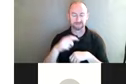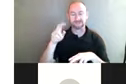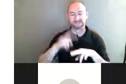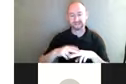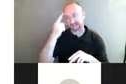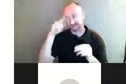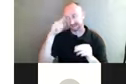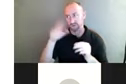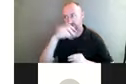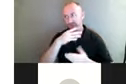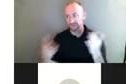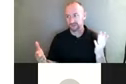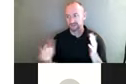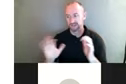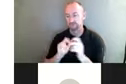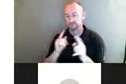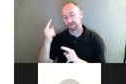weird things that people think about maps.